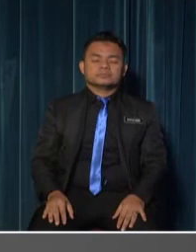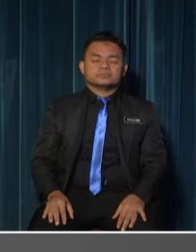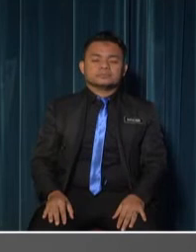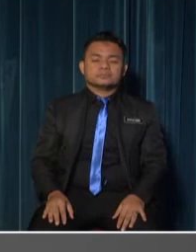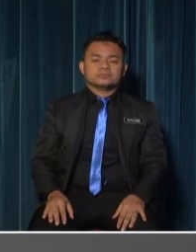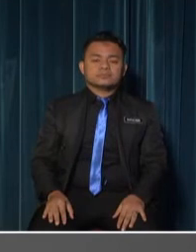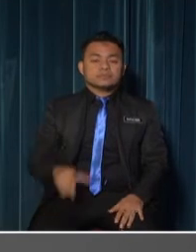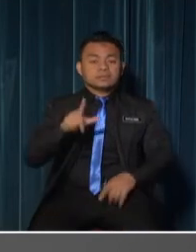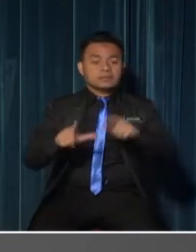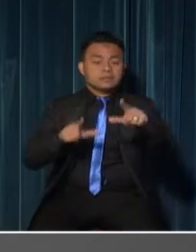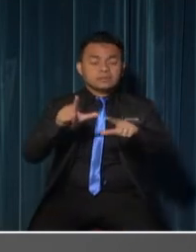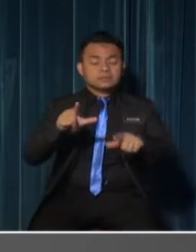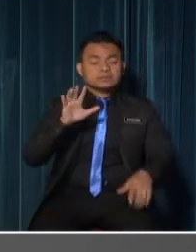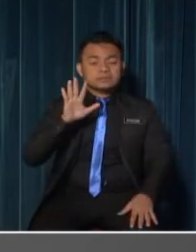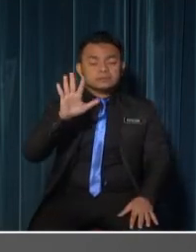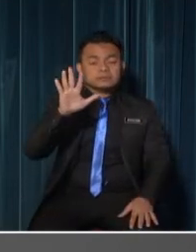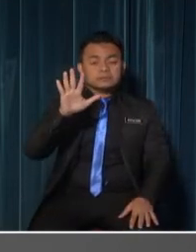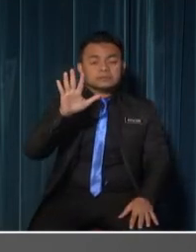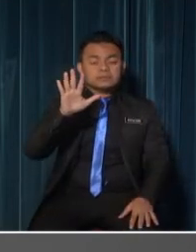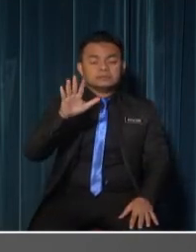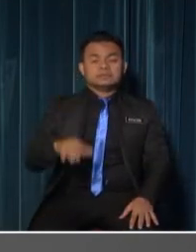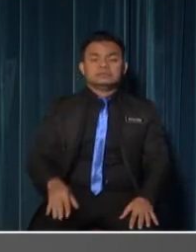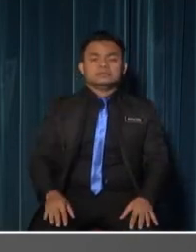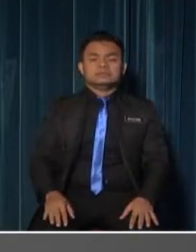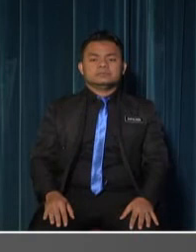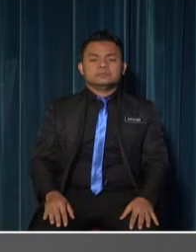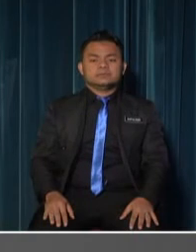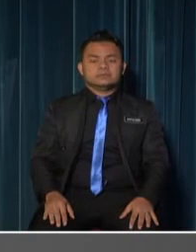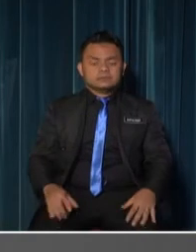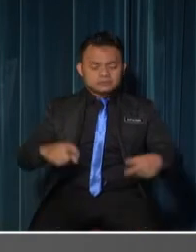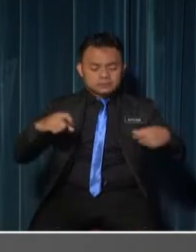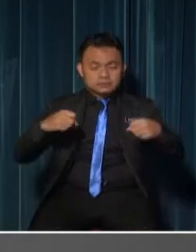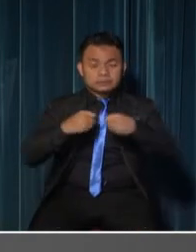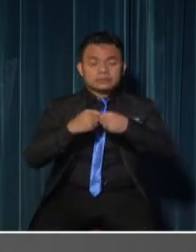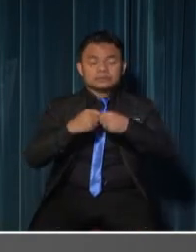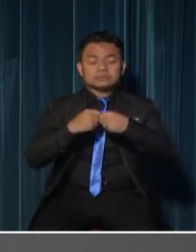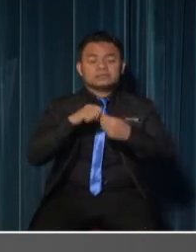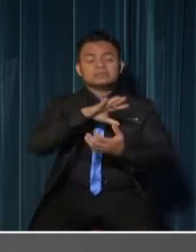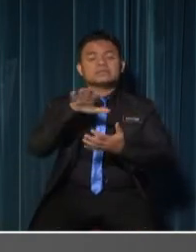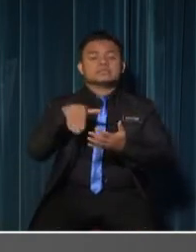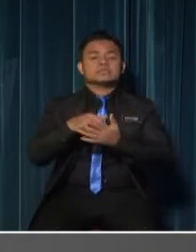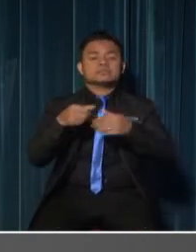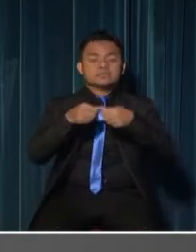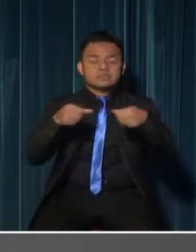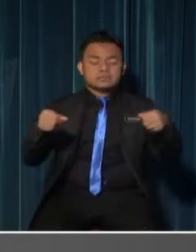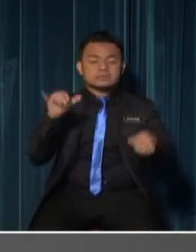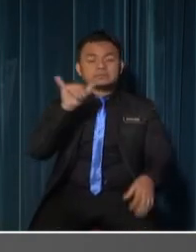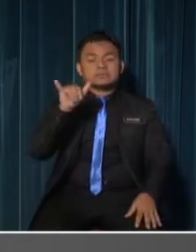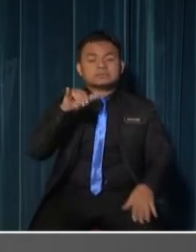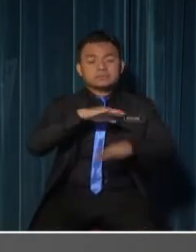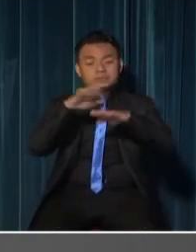Step 5. Fasten all the strips together at the bottom of the paper